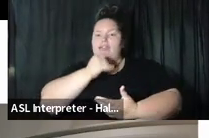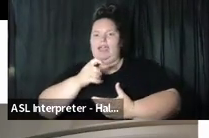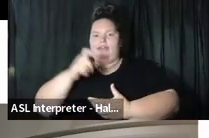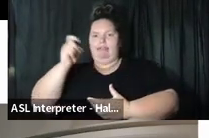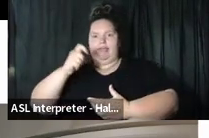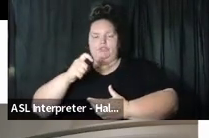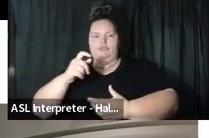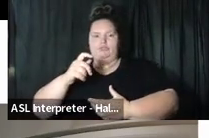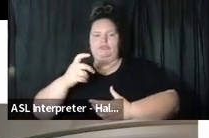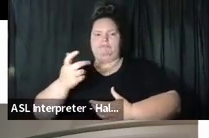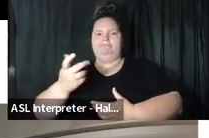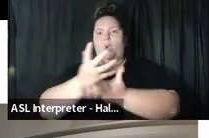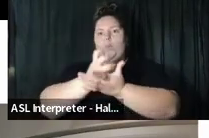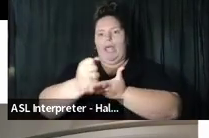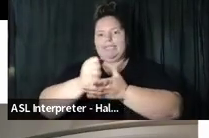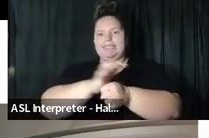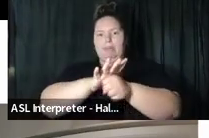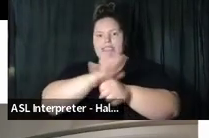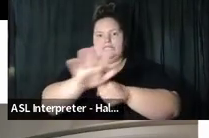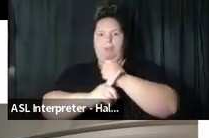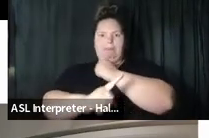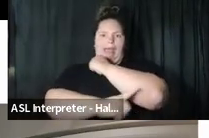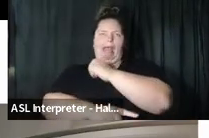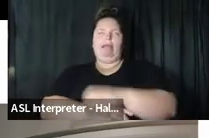for a blanket or pillow or anything like that.